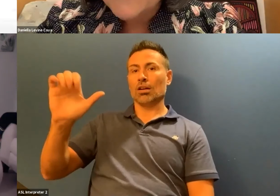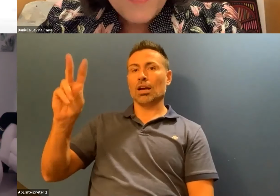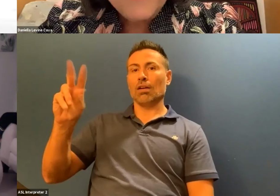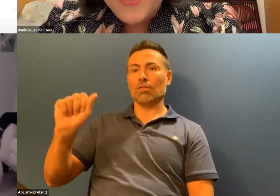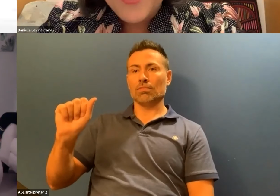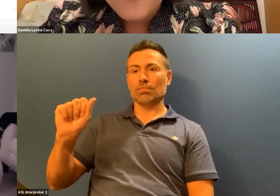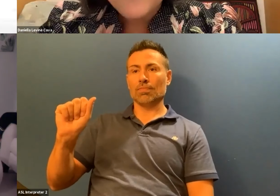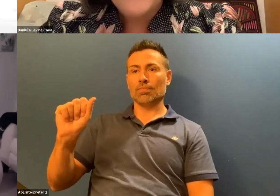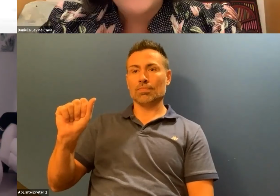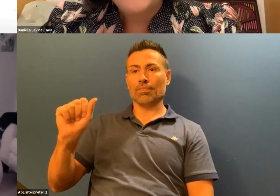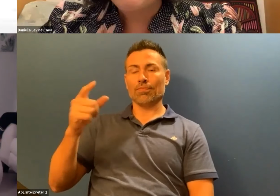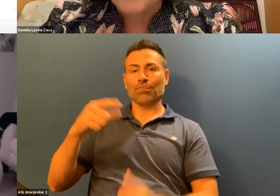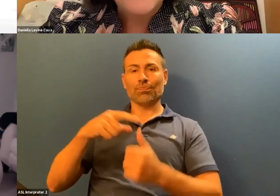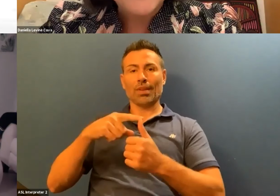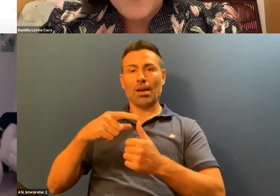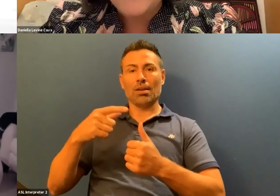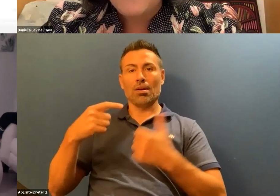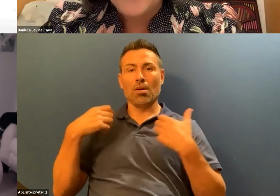Public health,